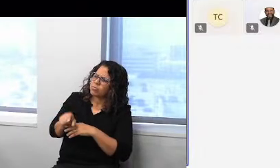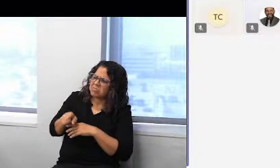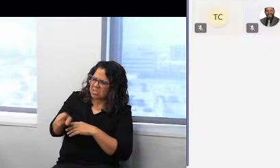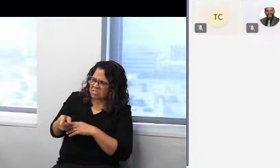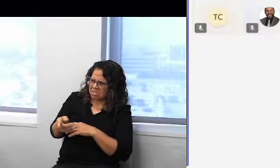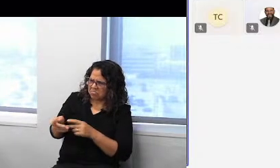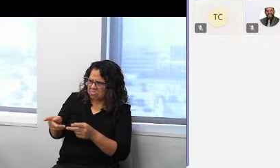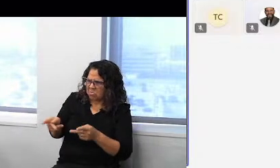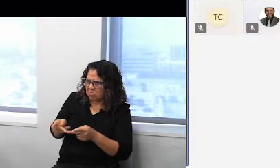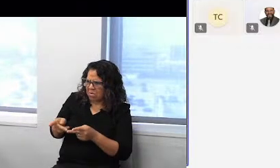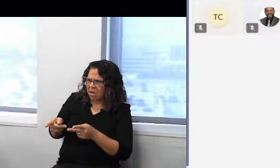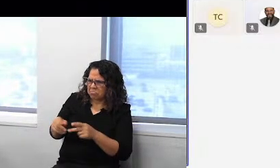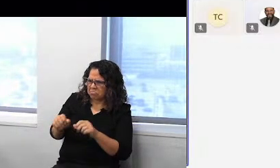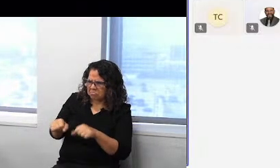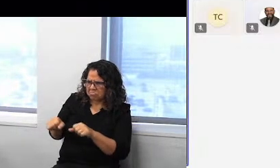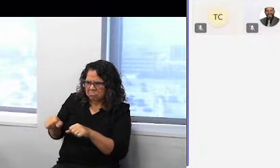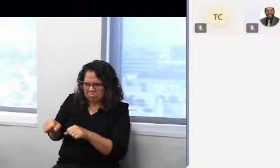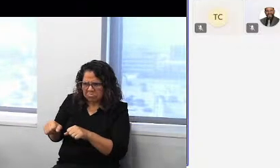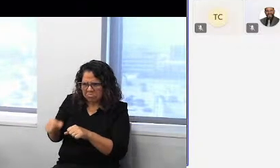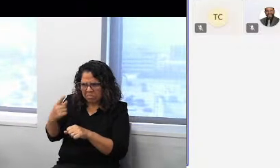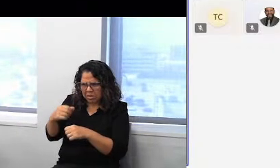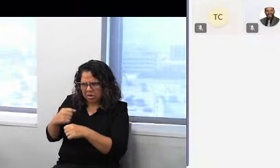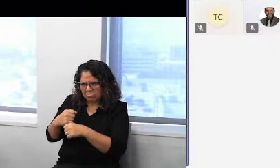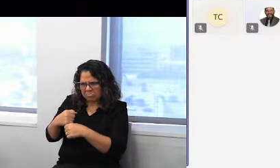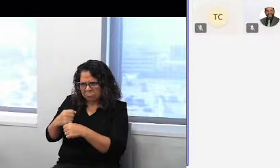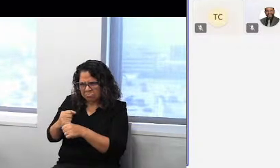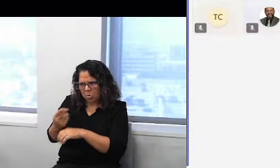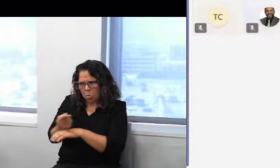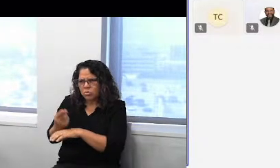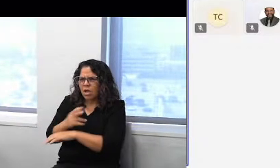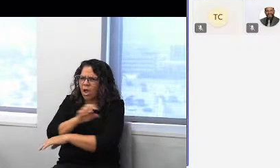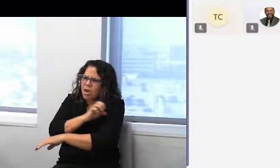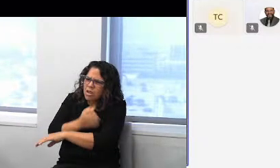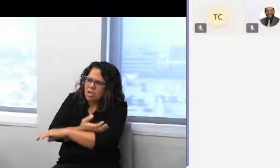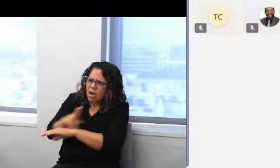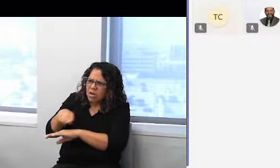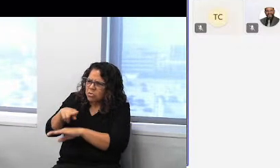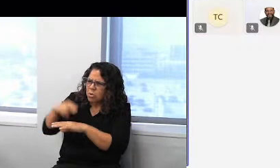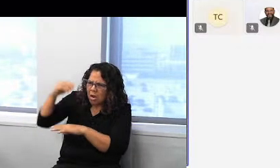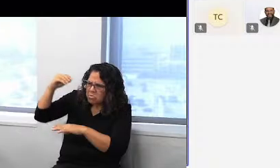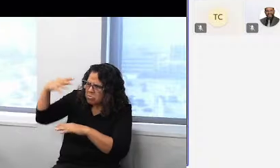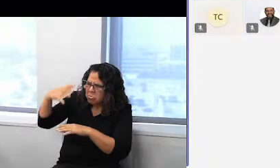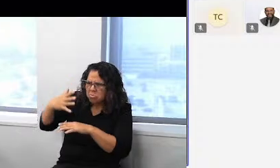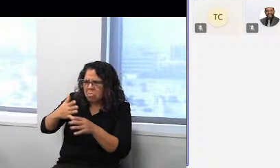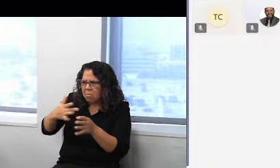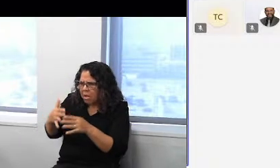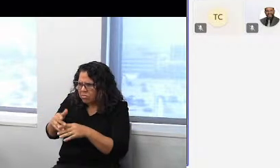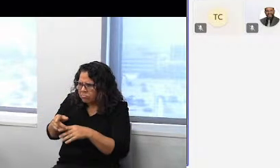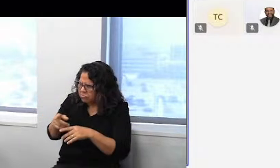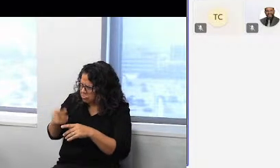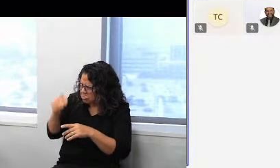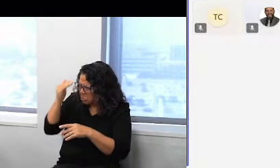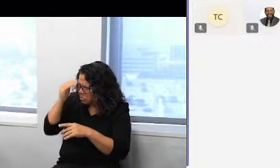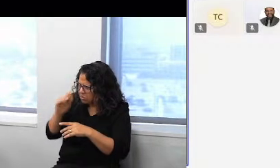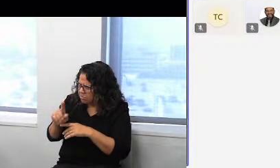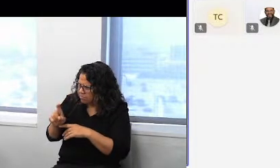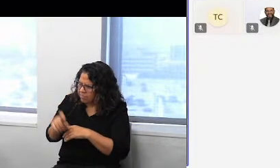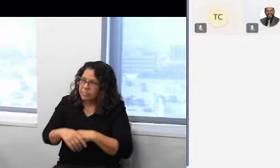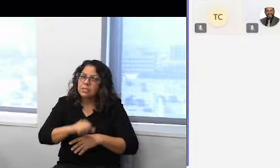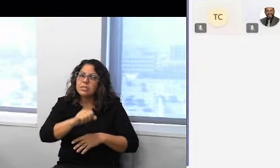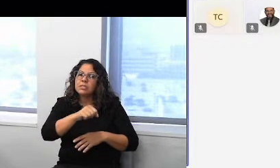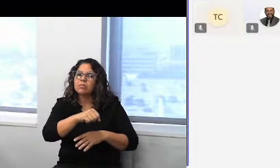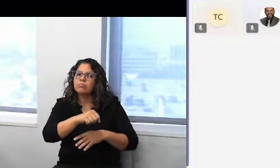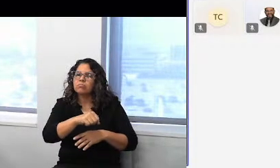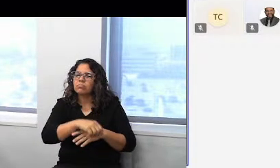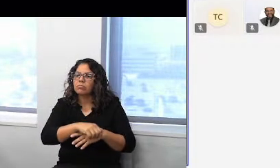zone based on what you know about recent responses to solicitations? Yeah. The answer is yes. Just trying to get the motor going here, okay? Yeah.